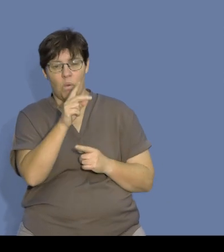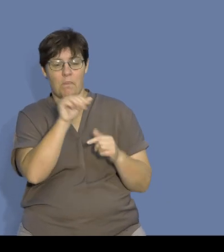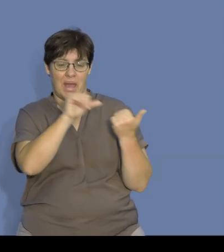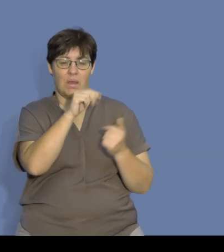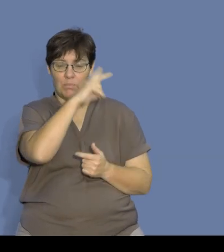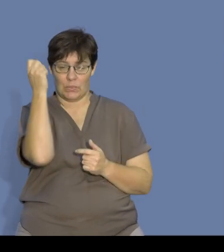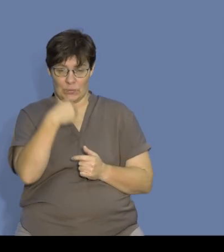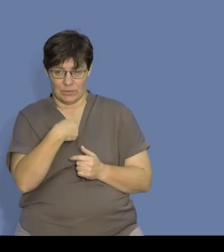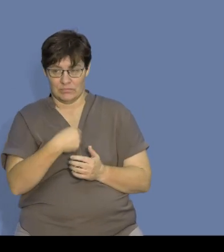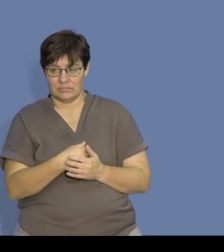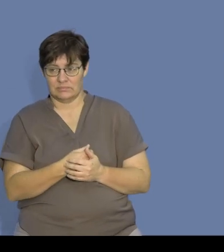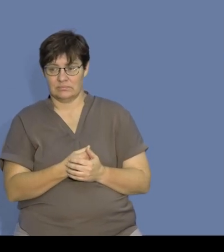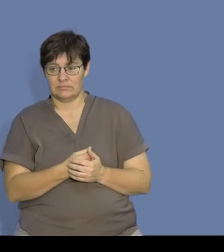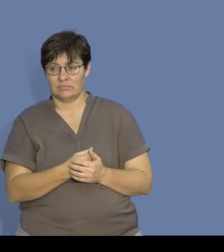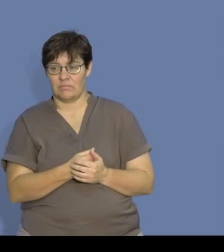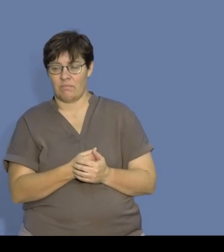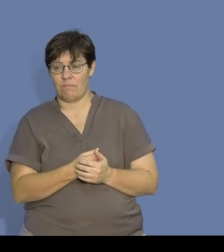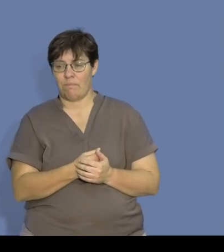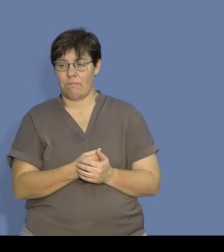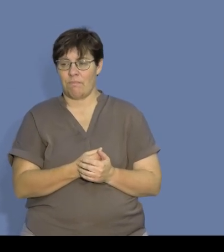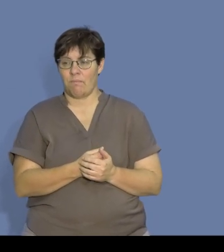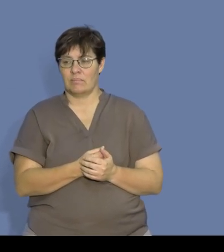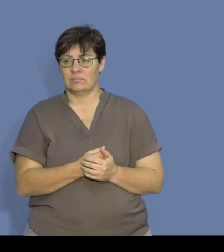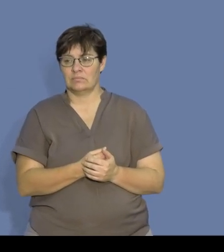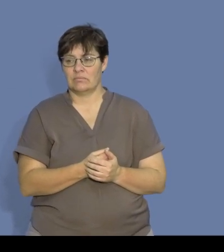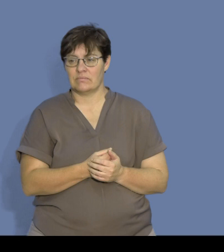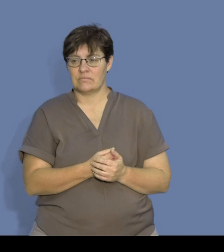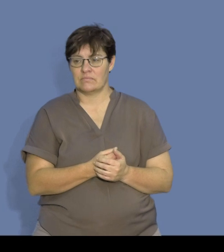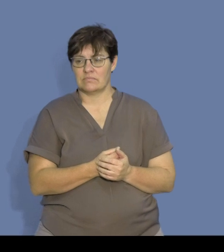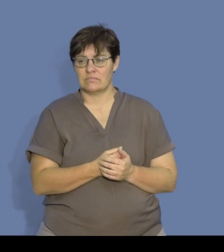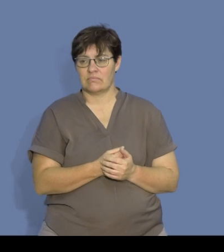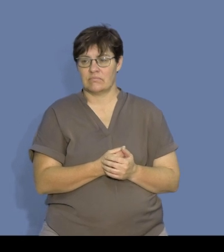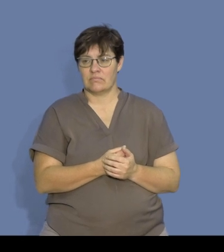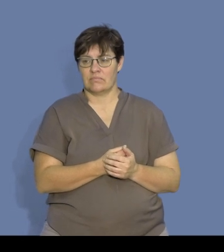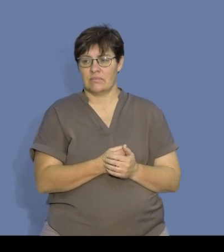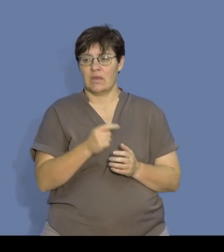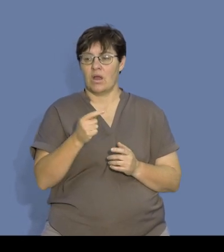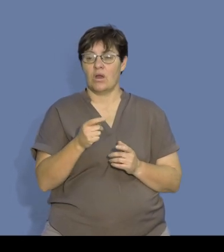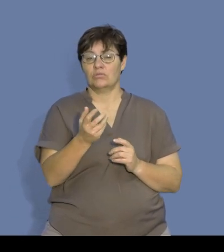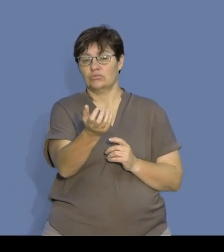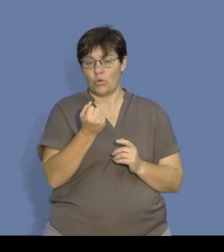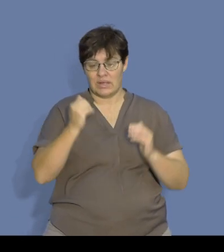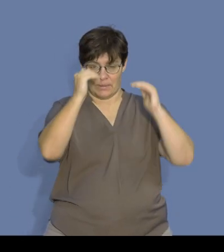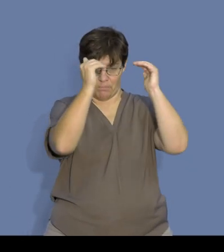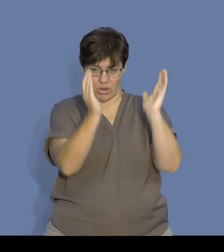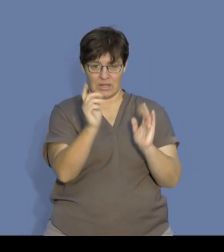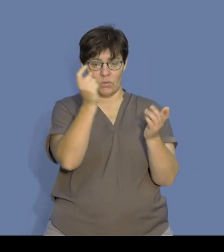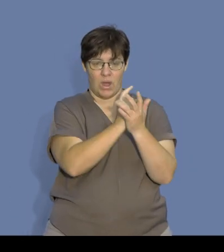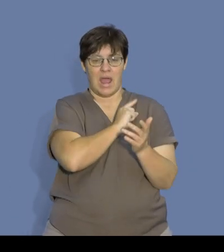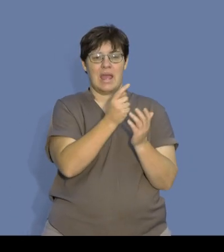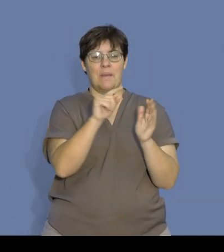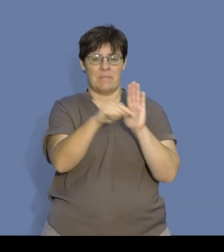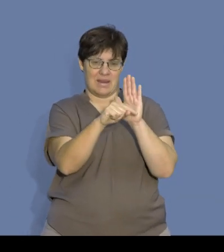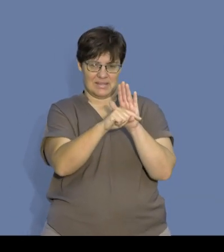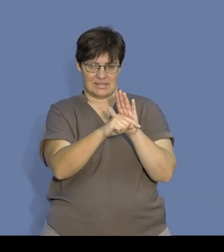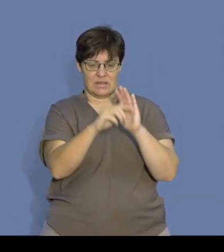to my blue pen. Let's just do that quickly. Right, so my drawings for the year, drawings must